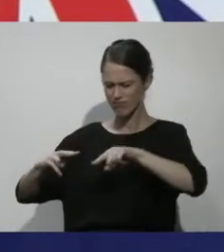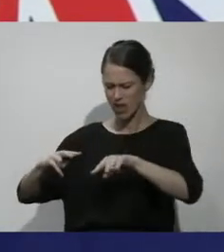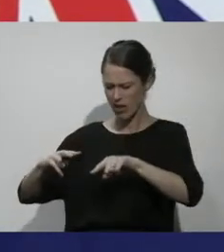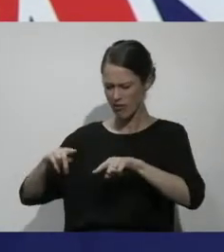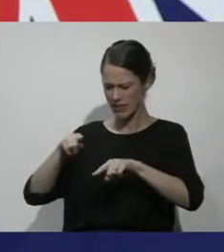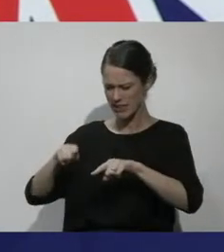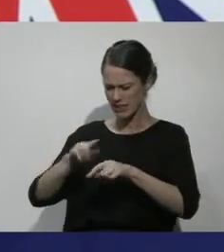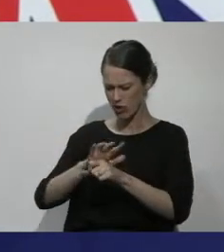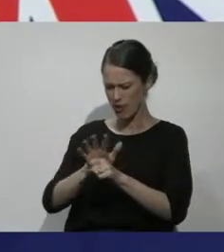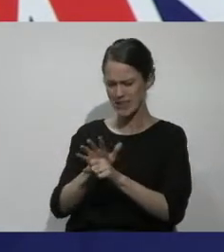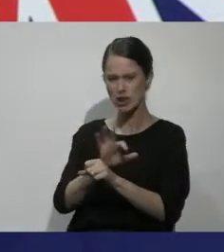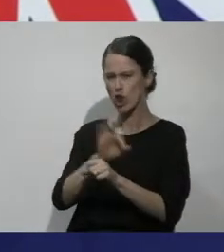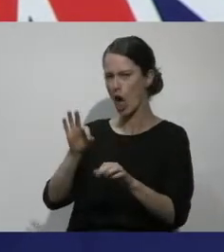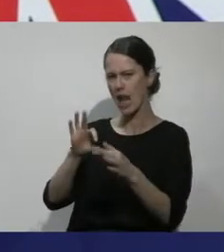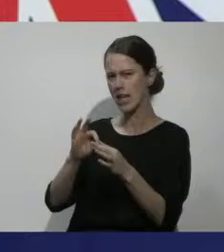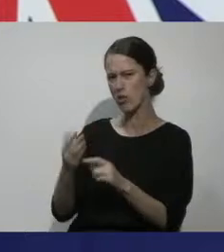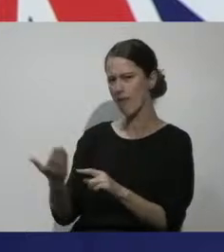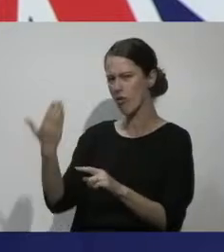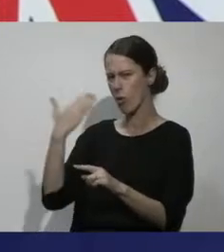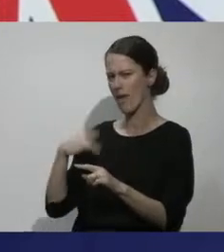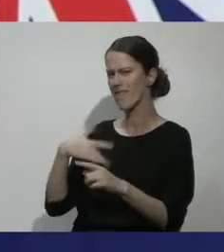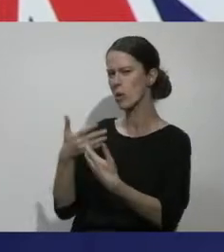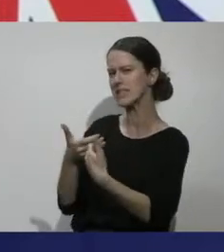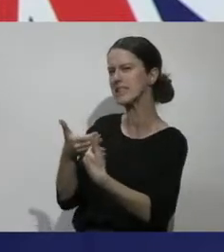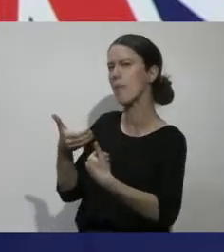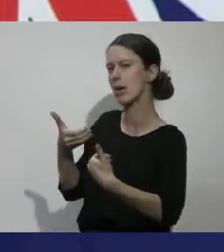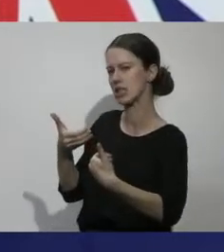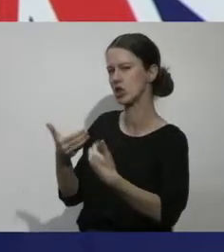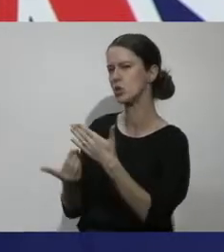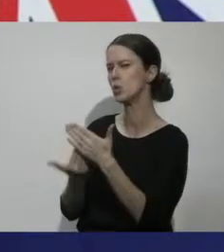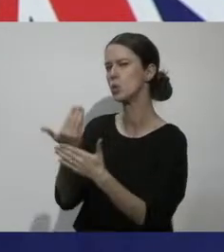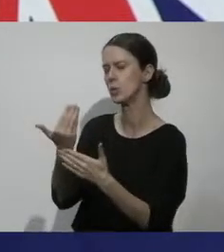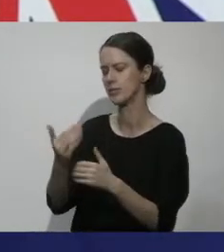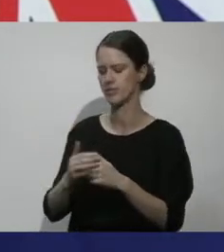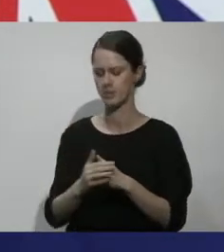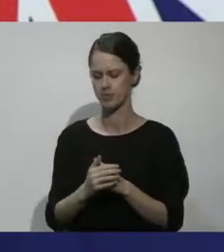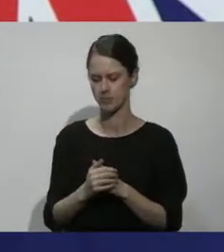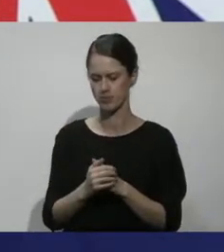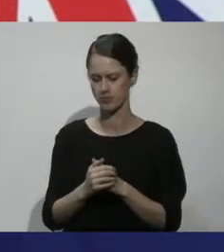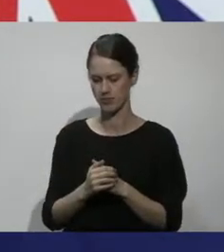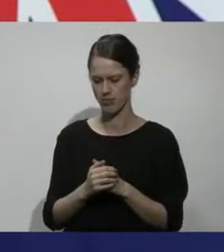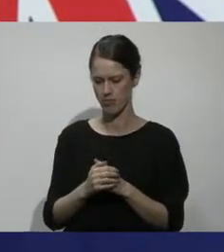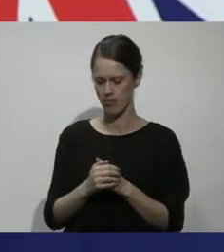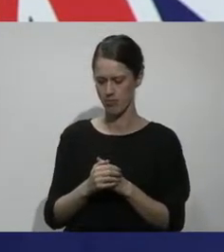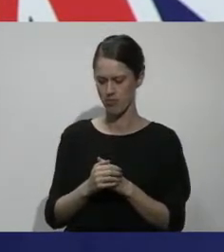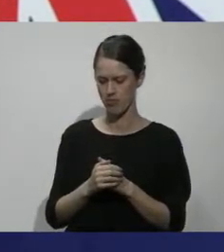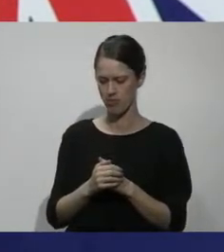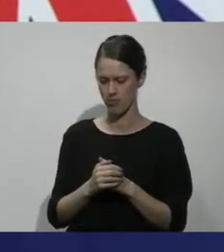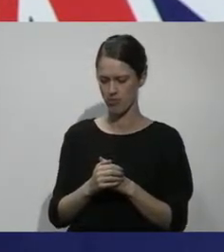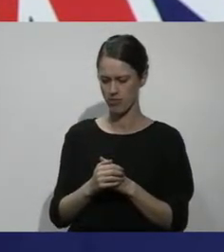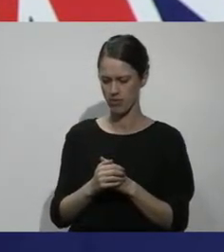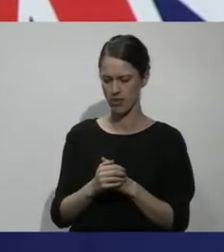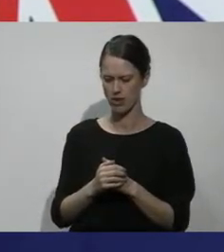saw originally in New Zealand. Of course, the cases at the moment are still congregating around one work site that was